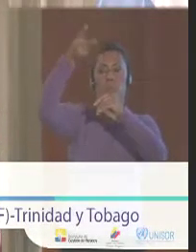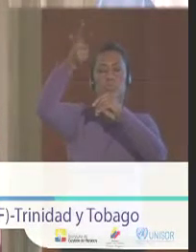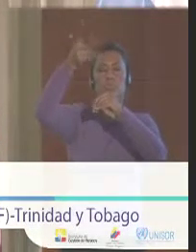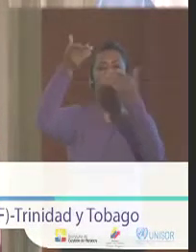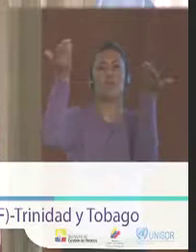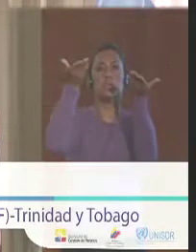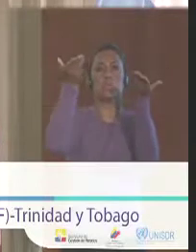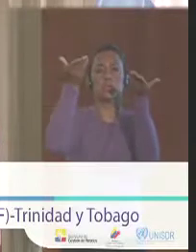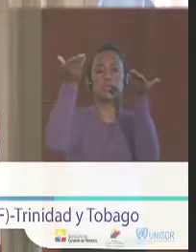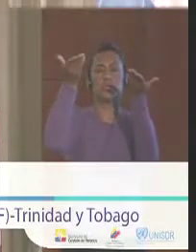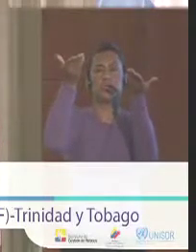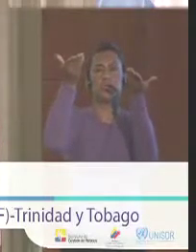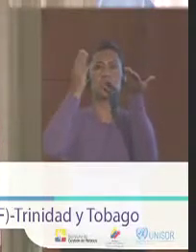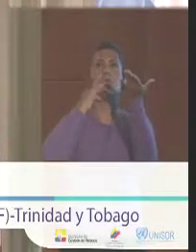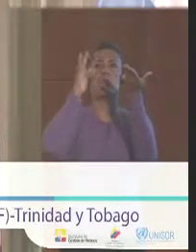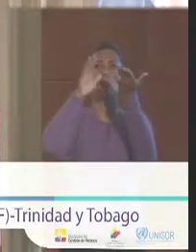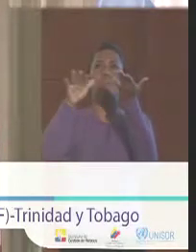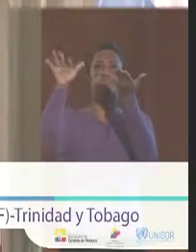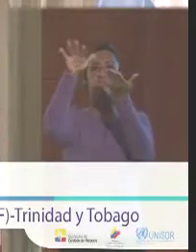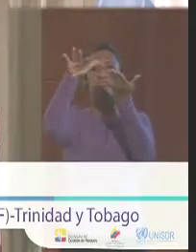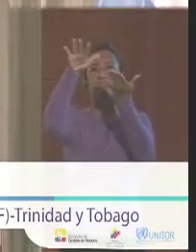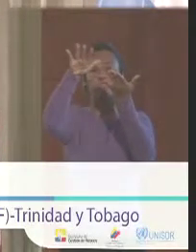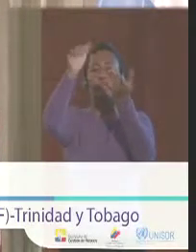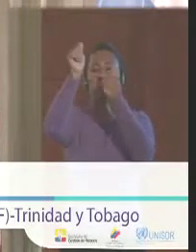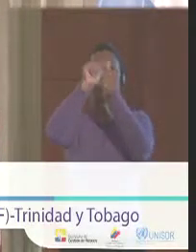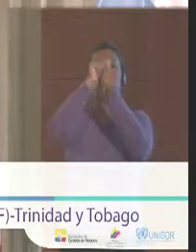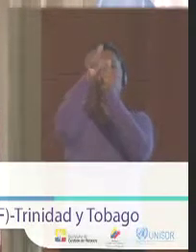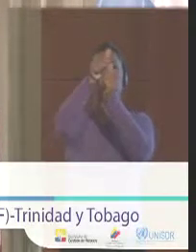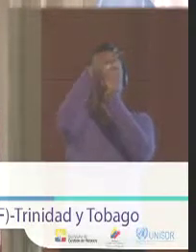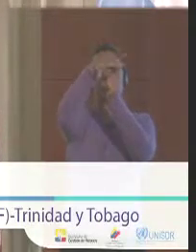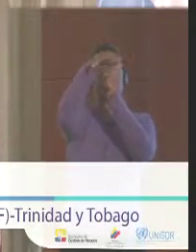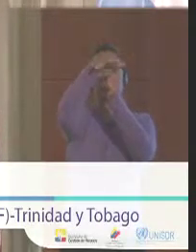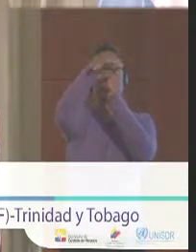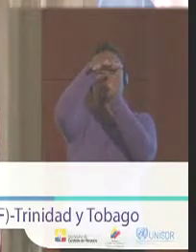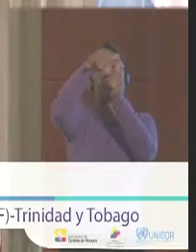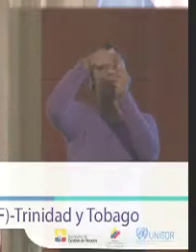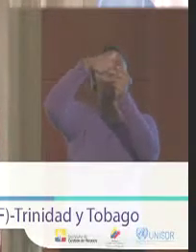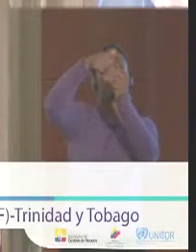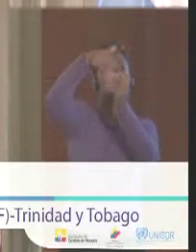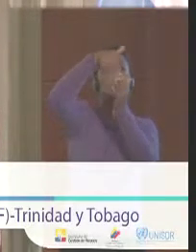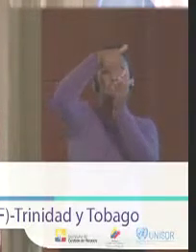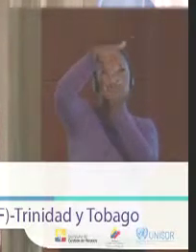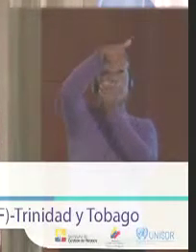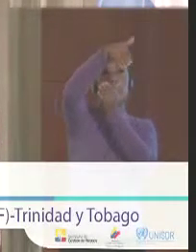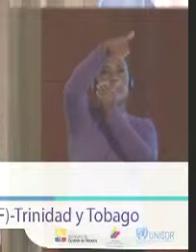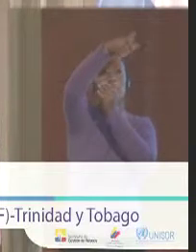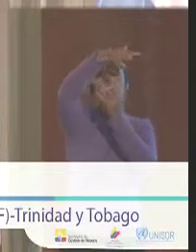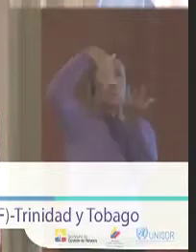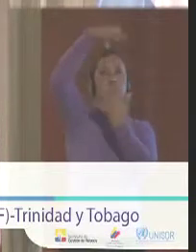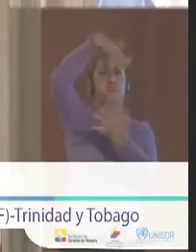the Atlantic hurricane belt and normally escapes the passage of